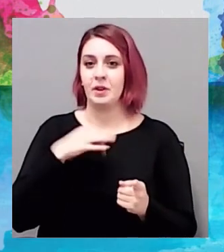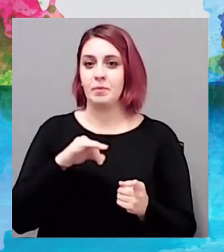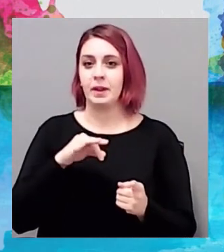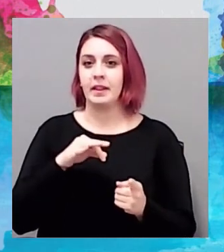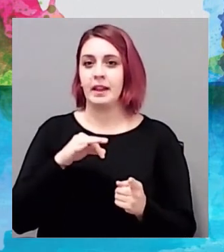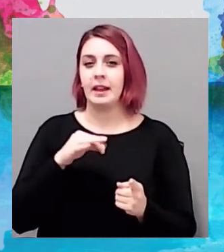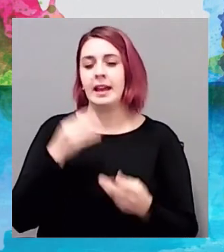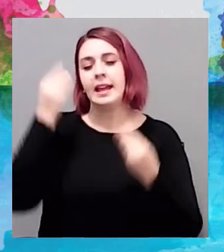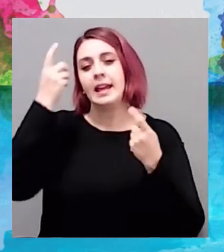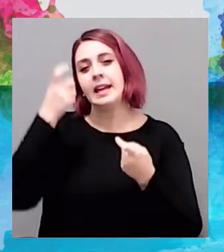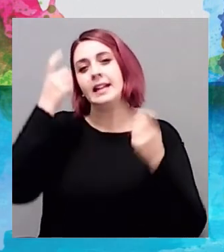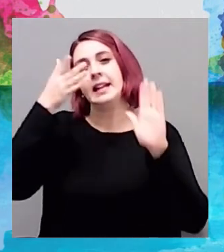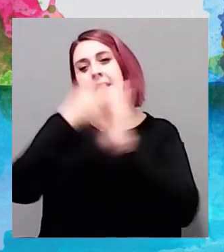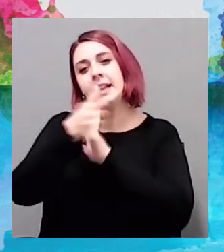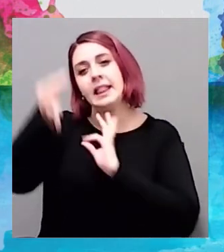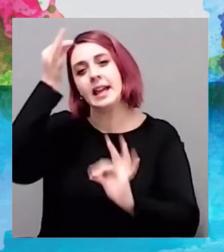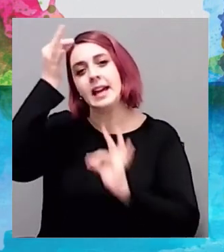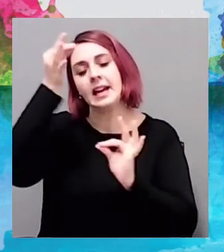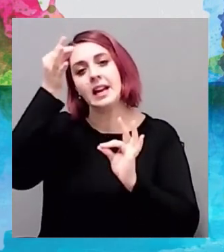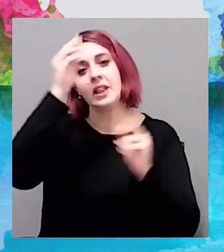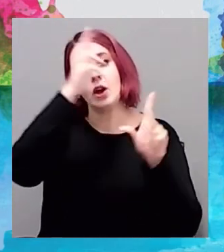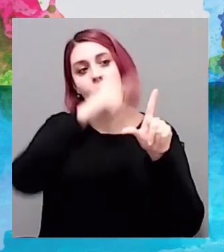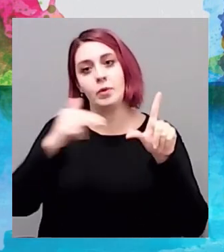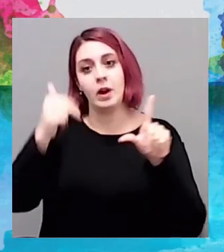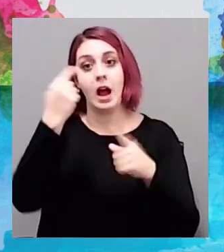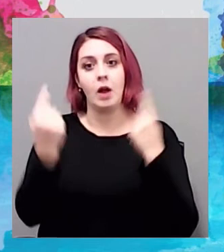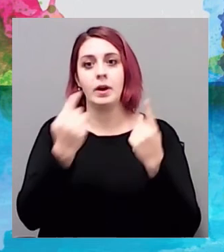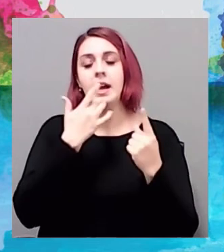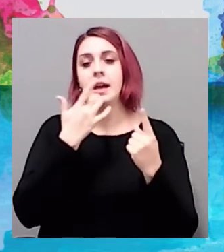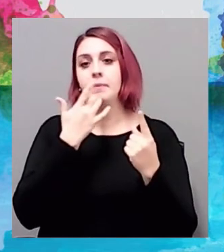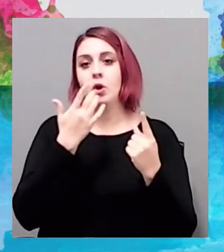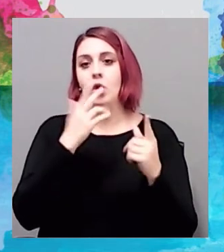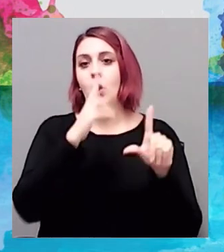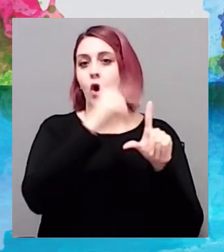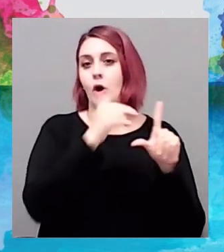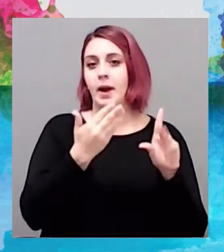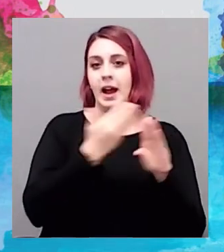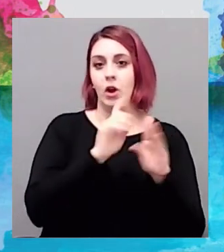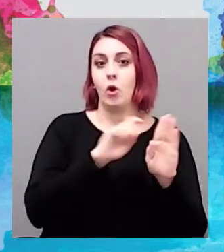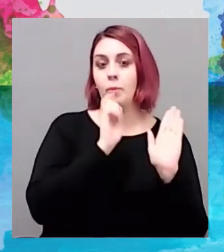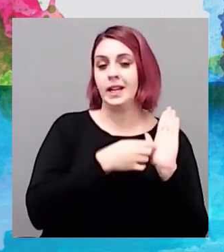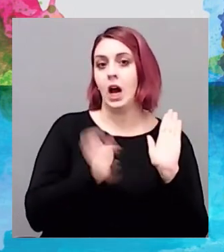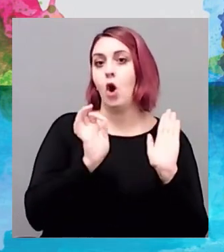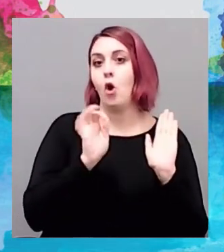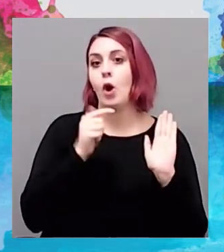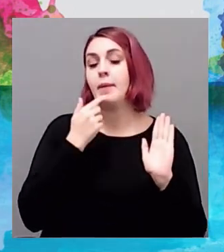I'd like to hear you try to do a description of one of these works that I've showed you,